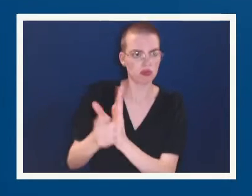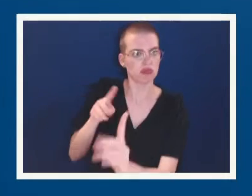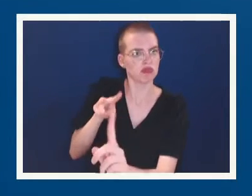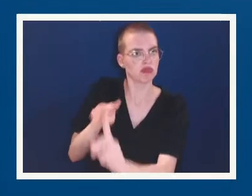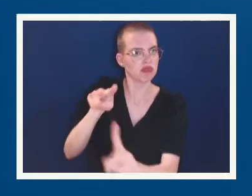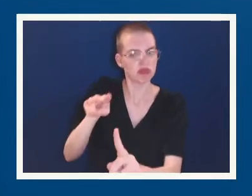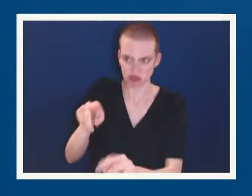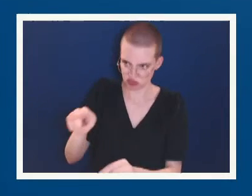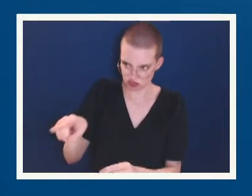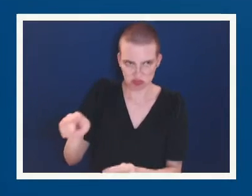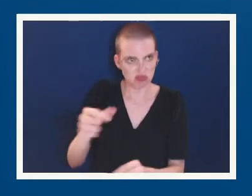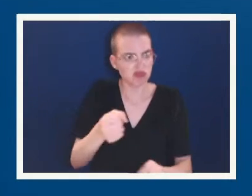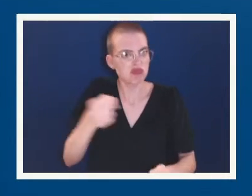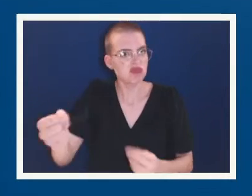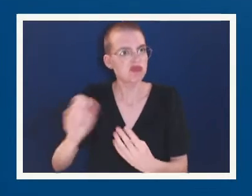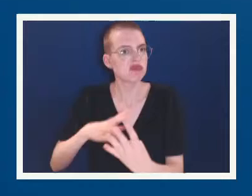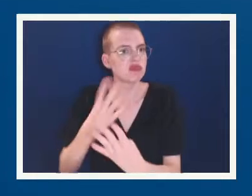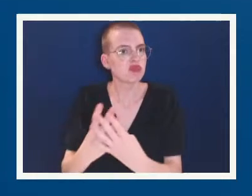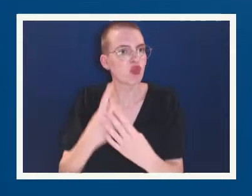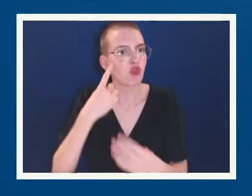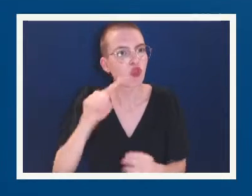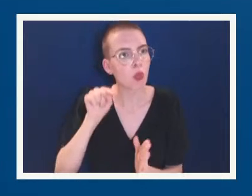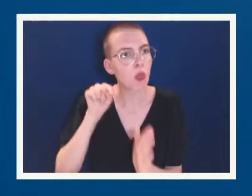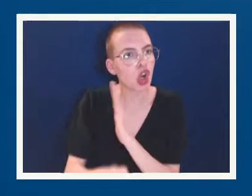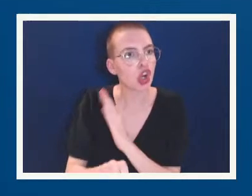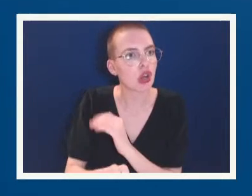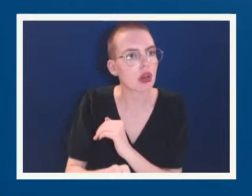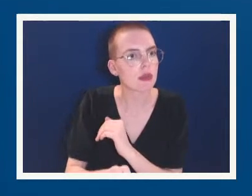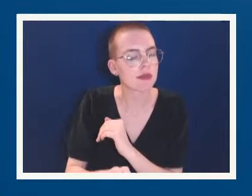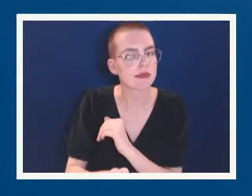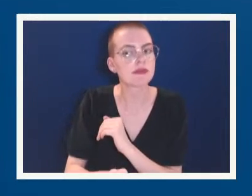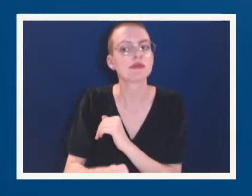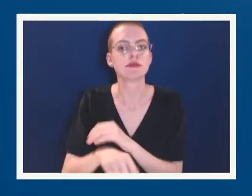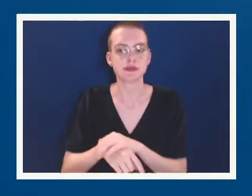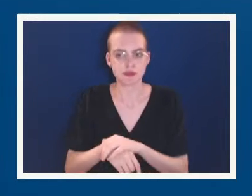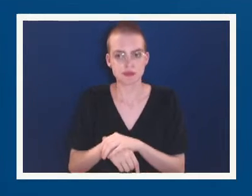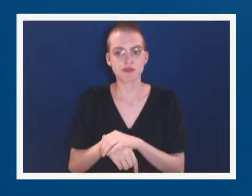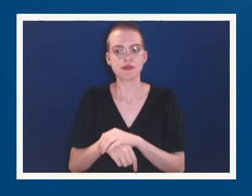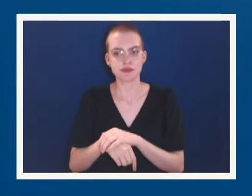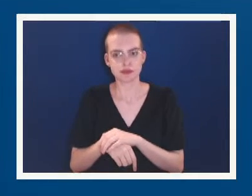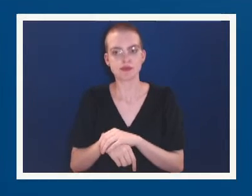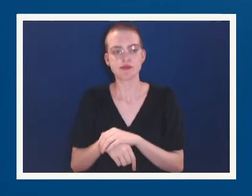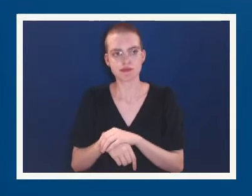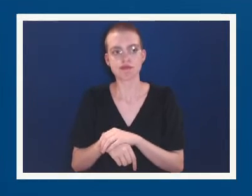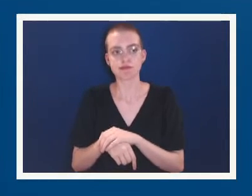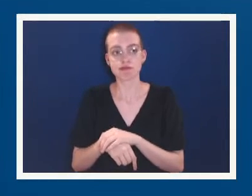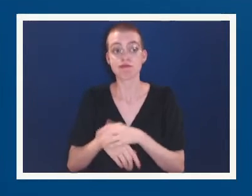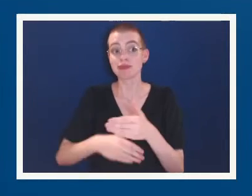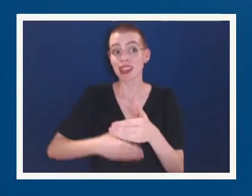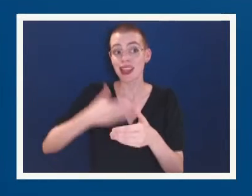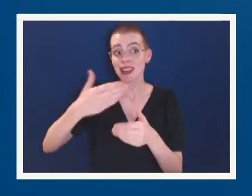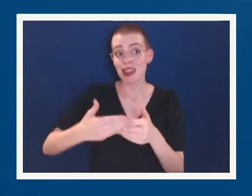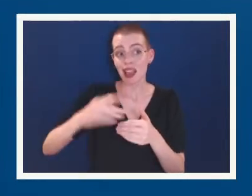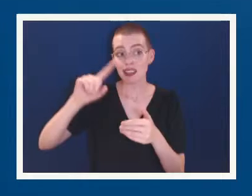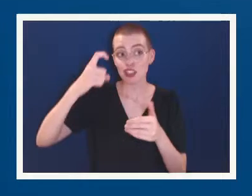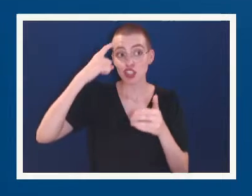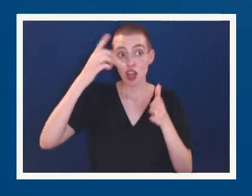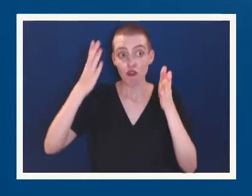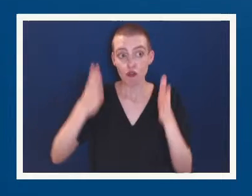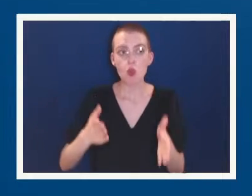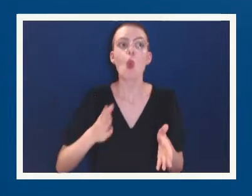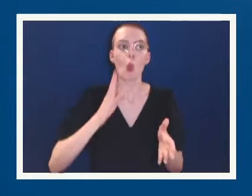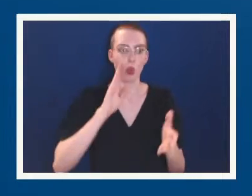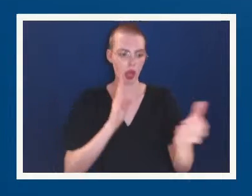Now here's the thing. This legislature is going to put that bill on the desk of the next governor. He'll sign it into